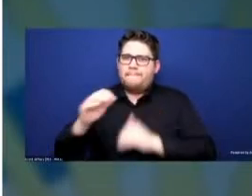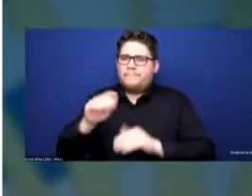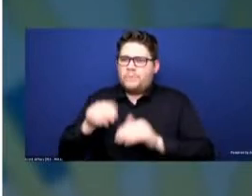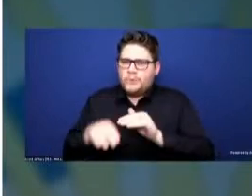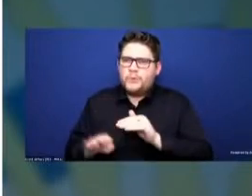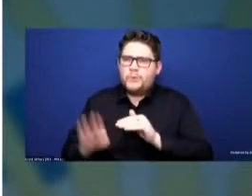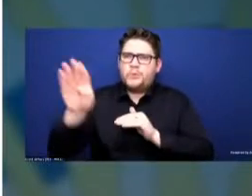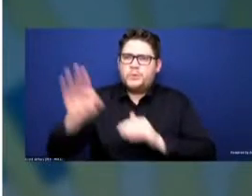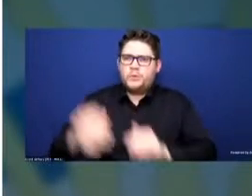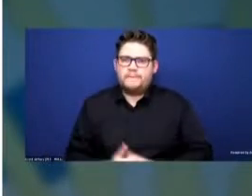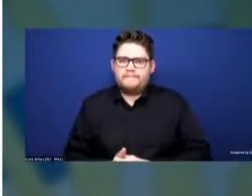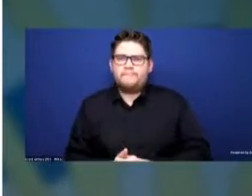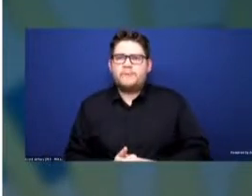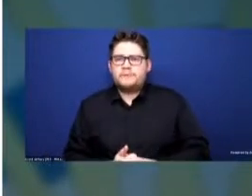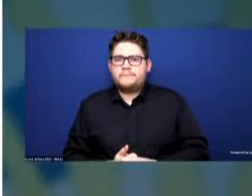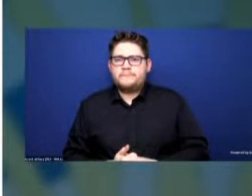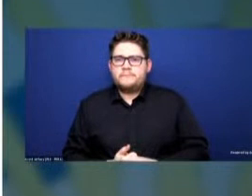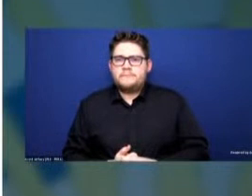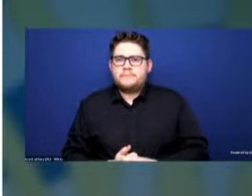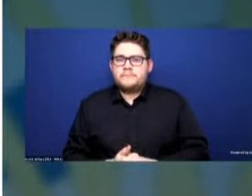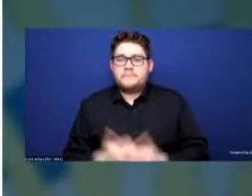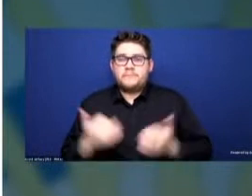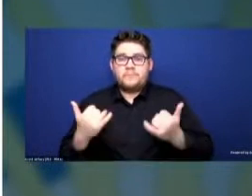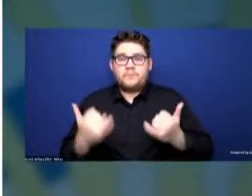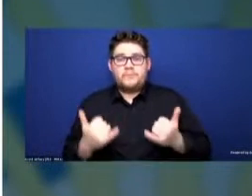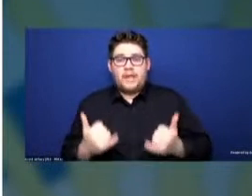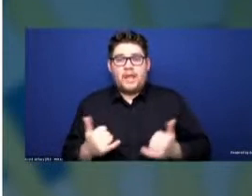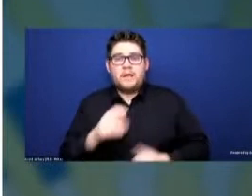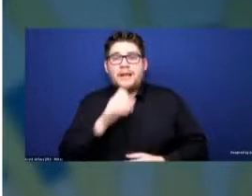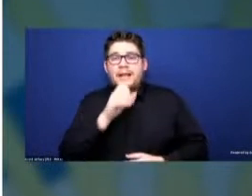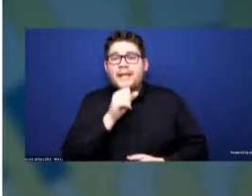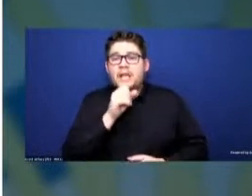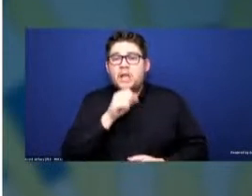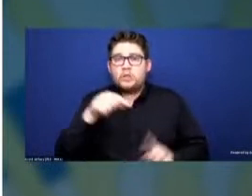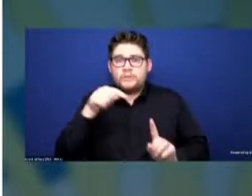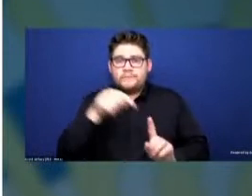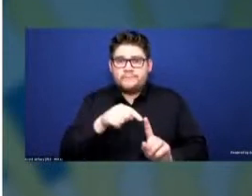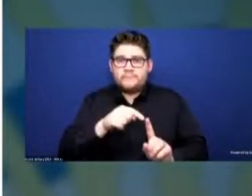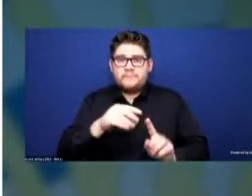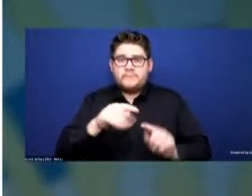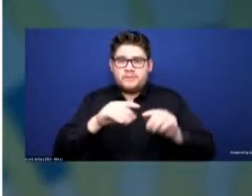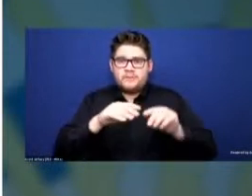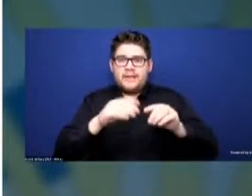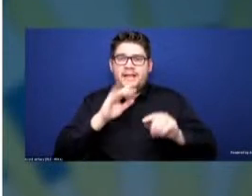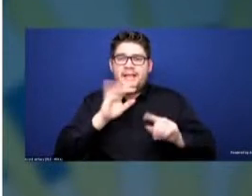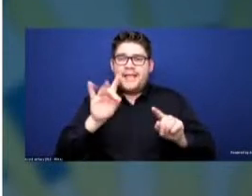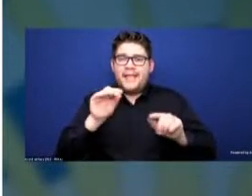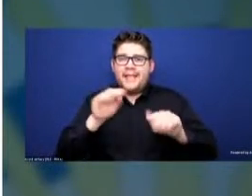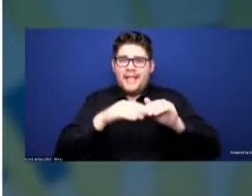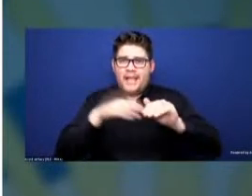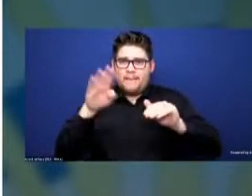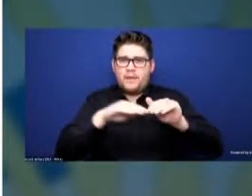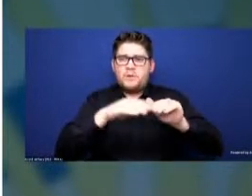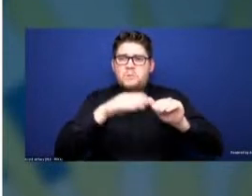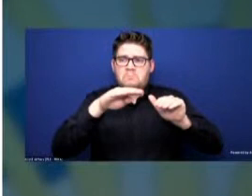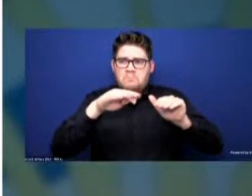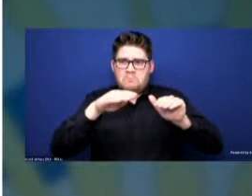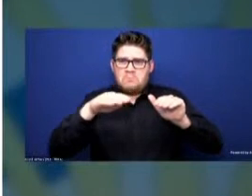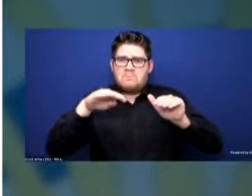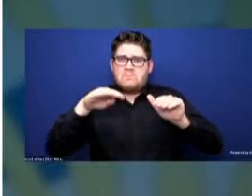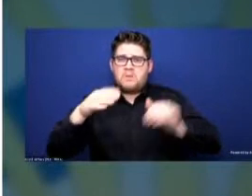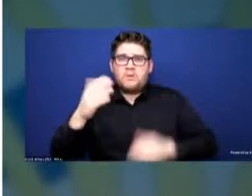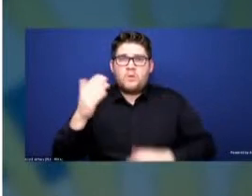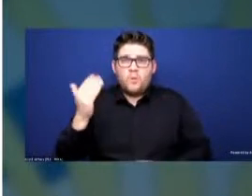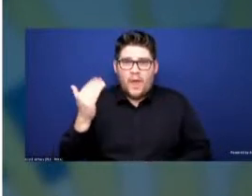seen a leveling off and a pretty steady rate of people over age 80. and why we have seen a slight increase